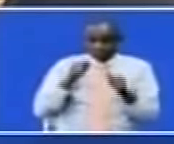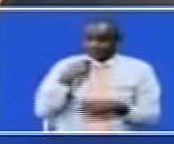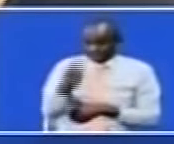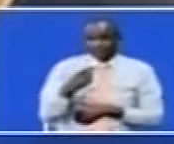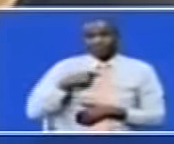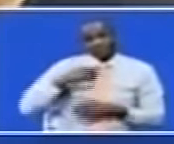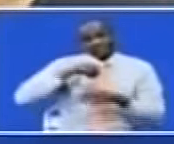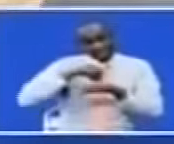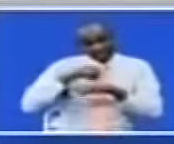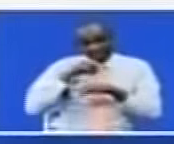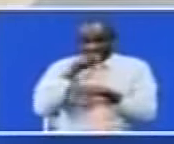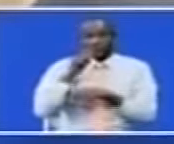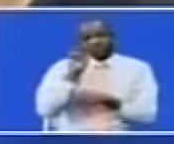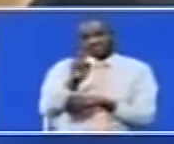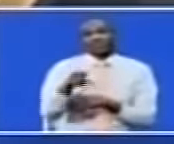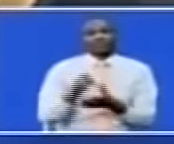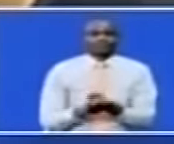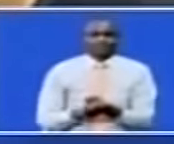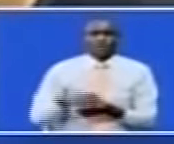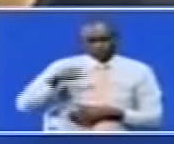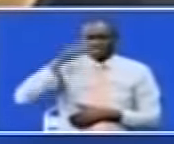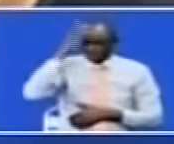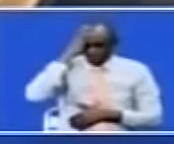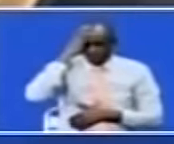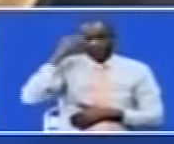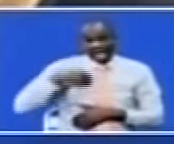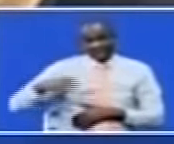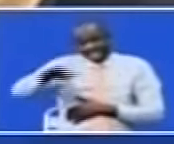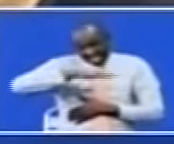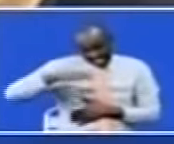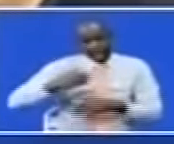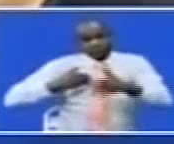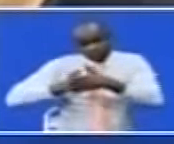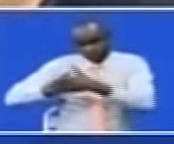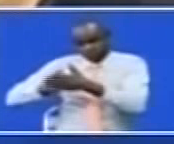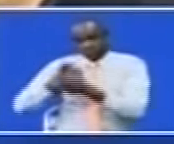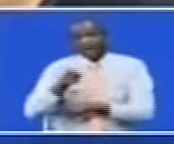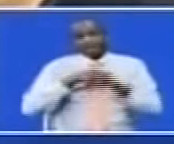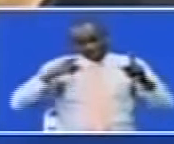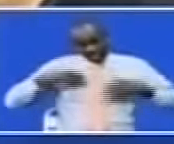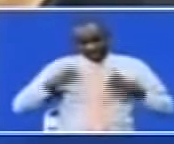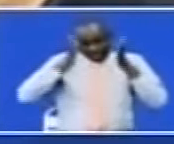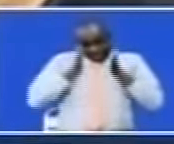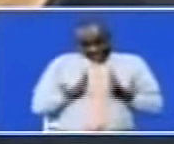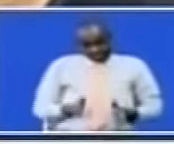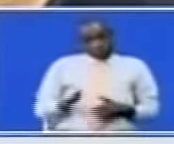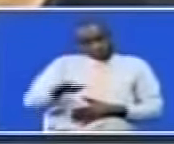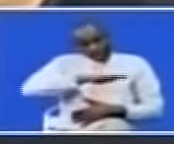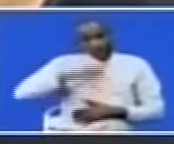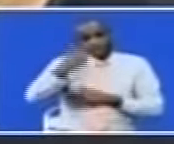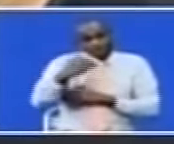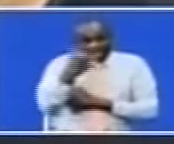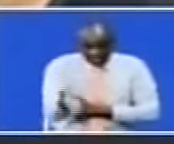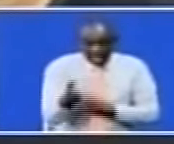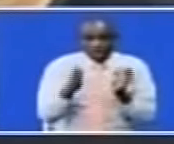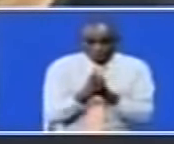my office is not looking at it. We don't have territorial jurisdiction, but we do have personal jurisdiction over the nationals